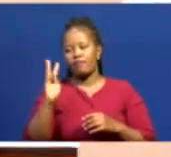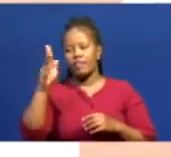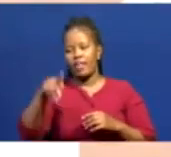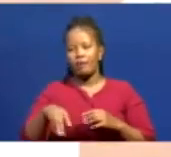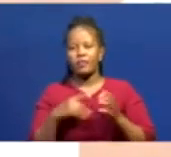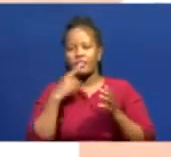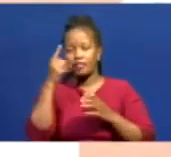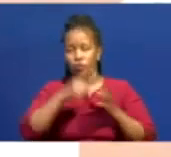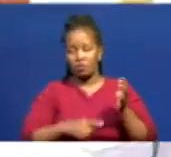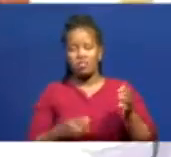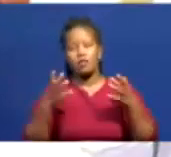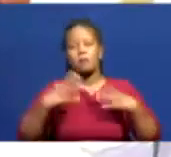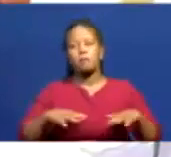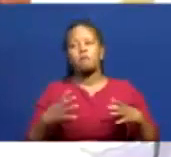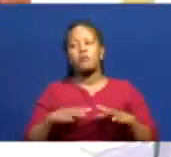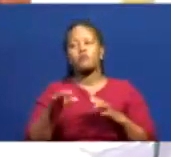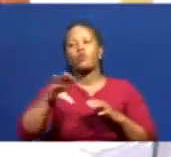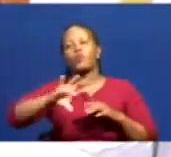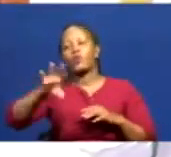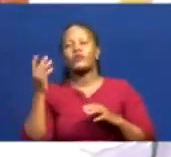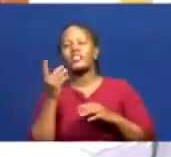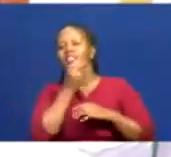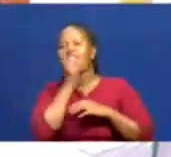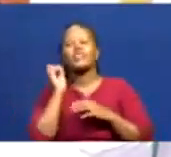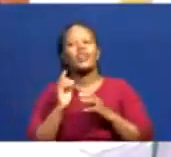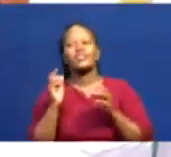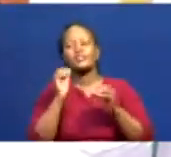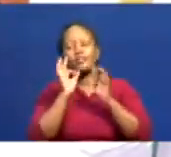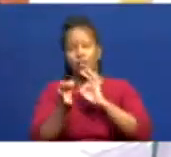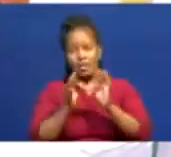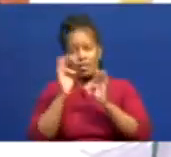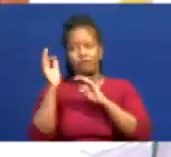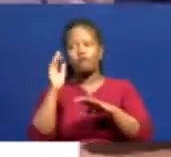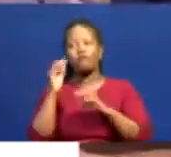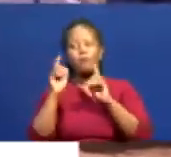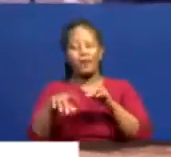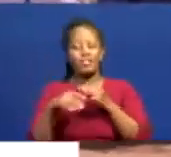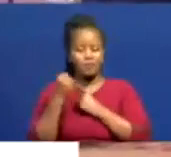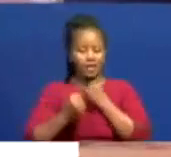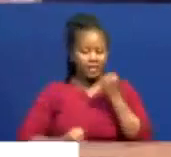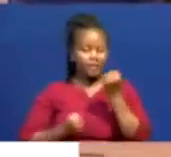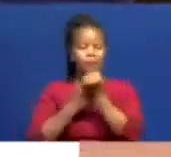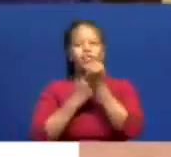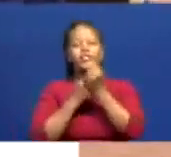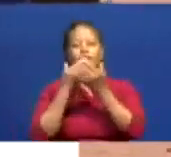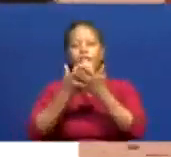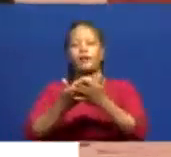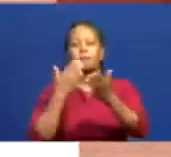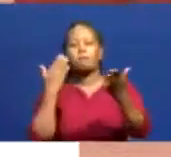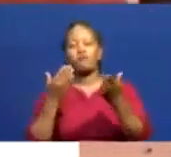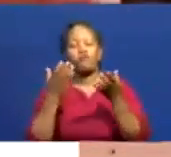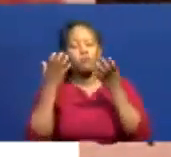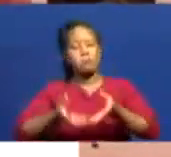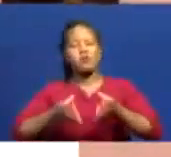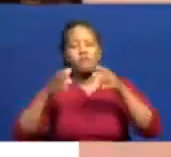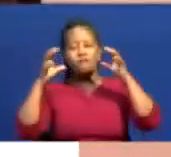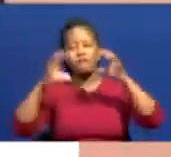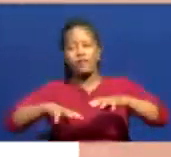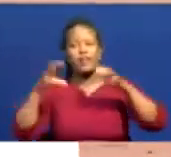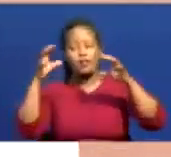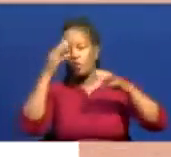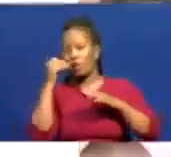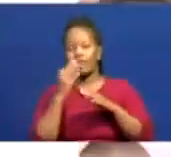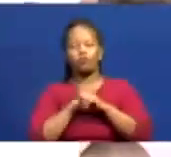of the Asal counties are vulnerable, and if necessary assistance is not provided early enough, these people will greatly